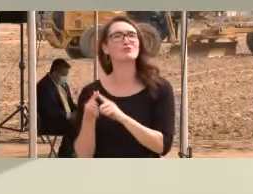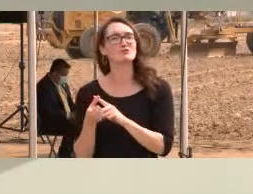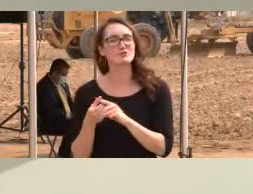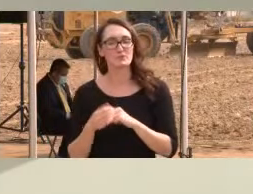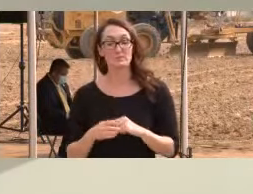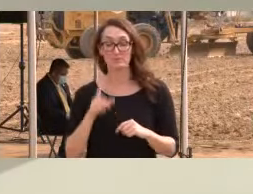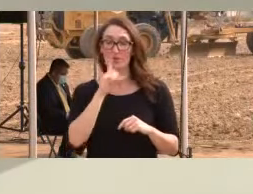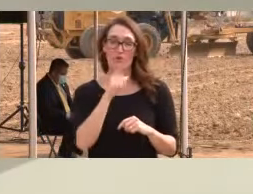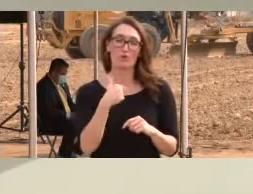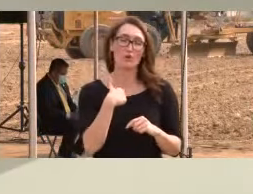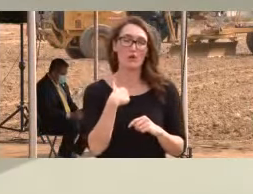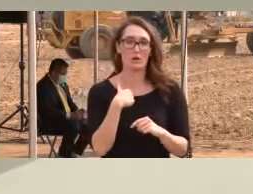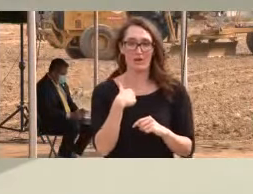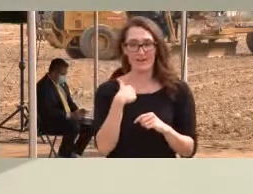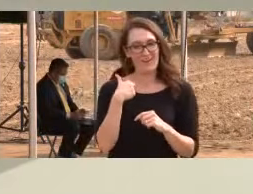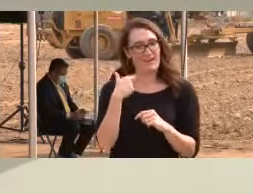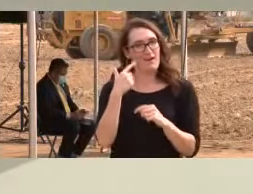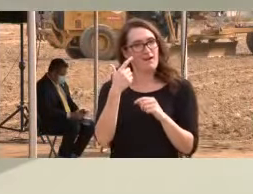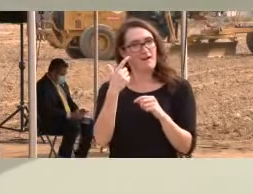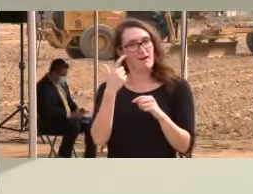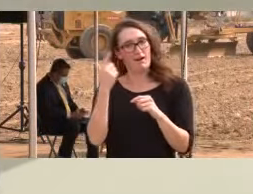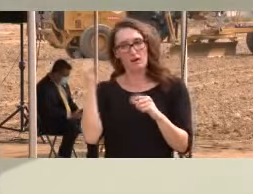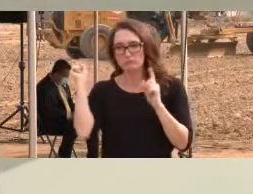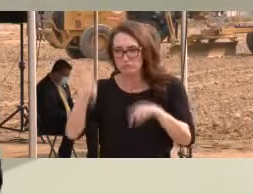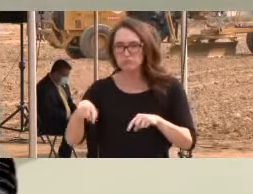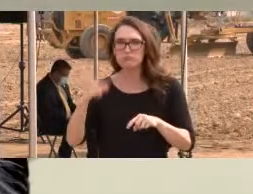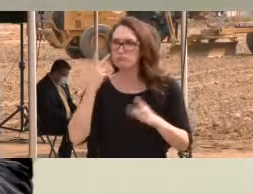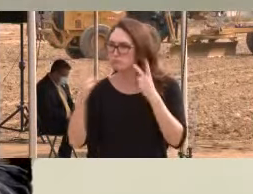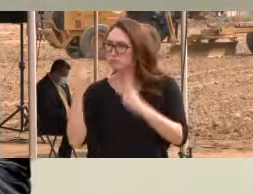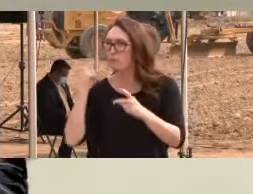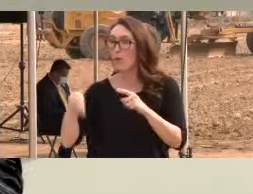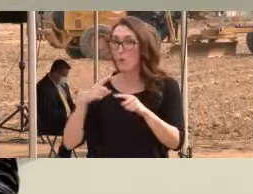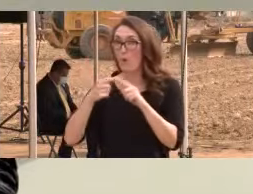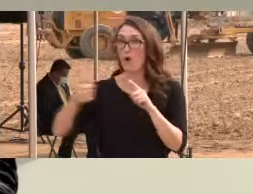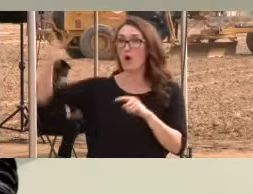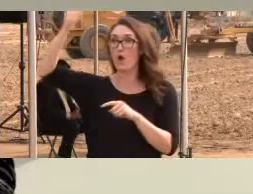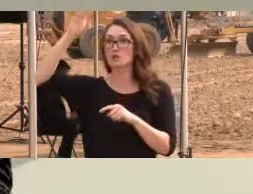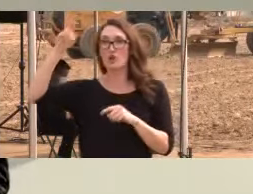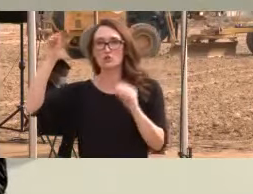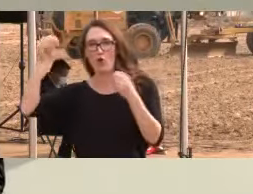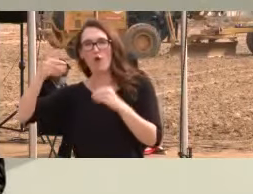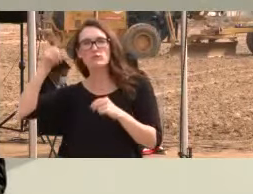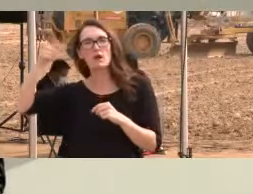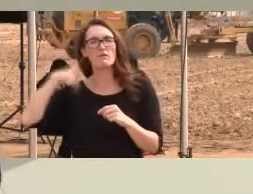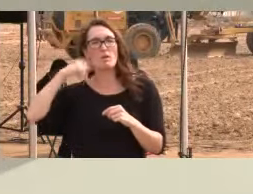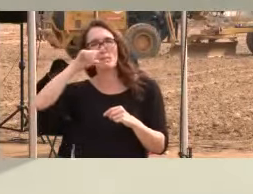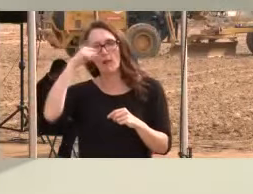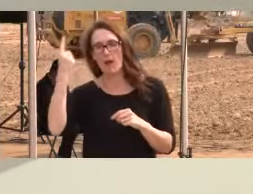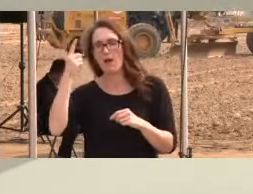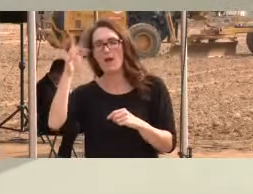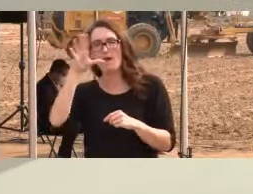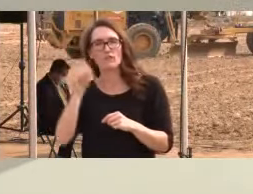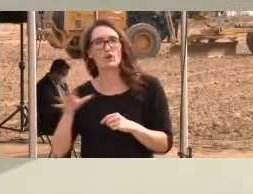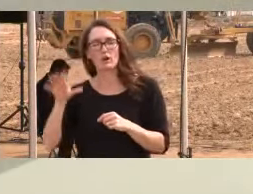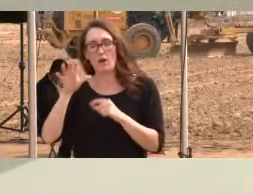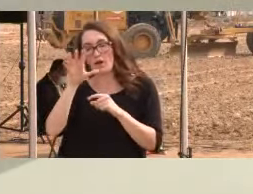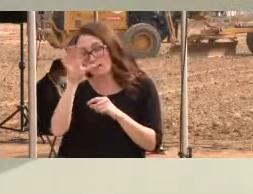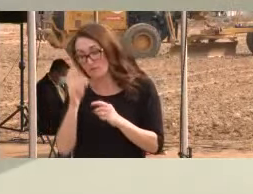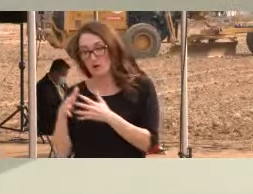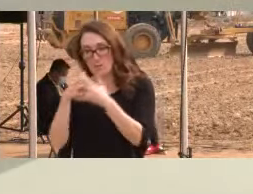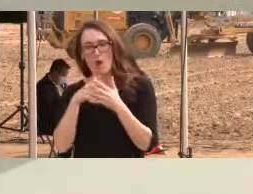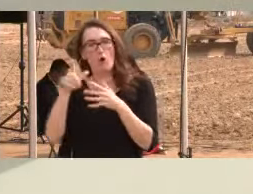of getting to know this community last year when the Chancellor's Office Black and African American Advisory Panel hosted a town